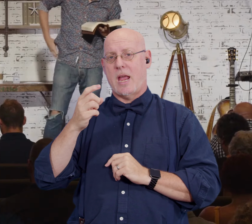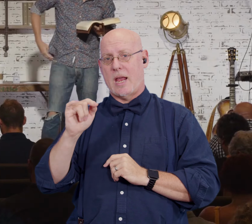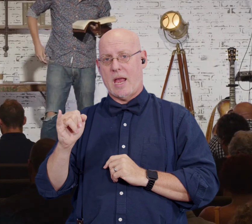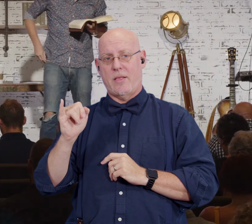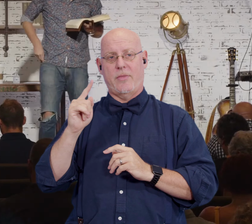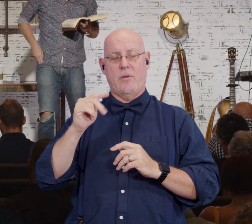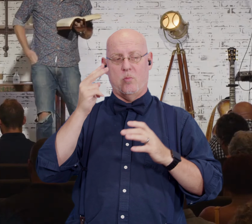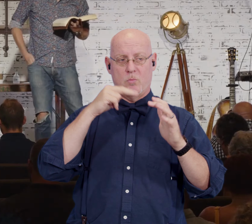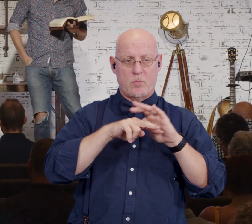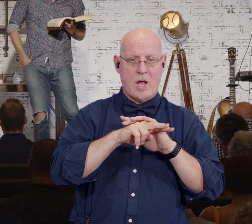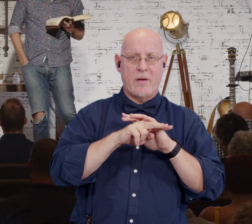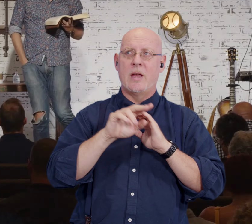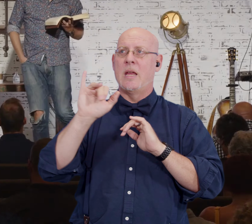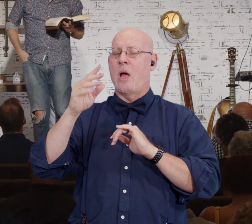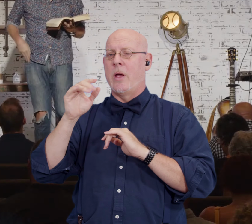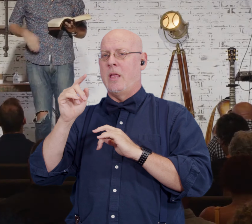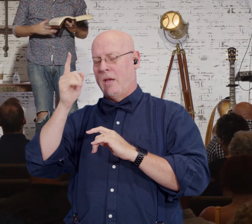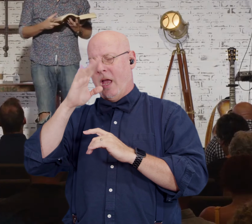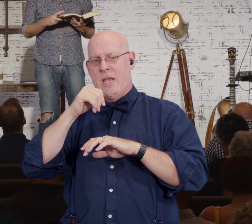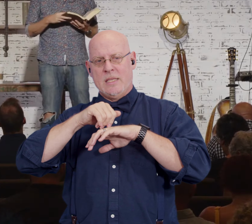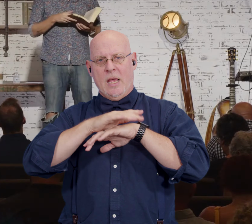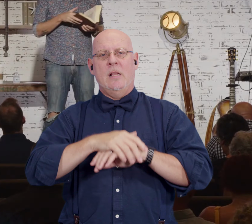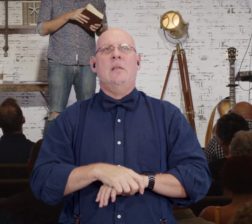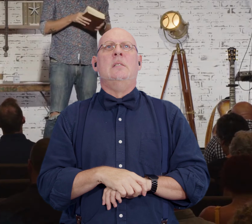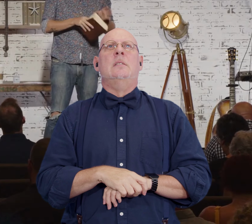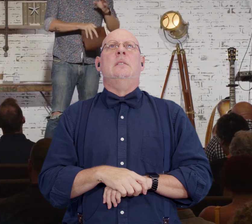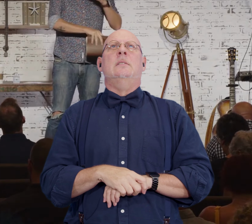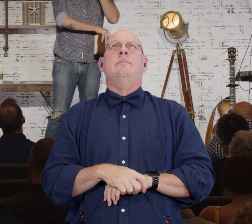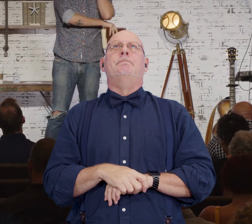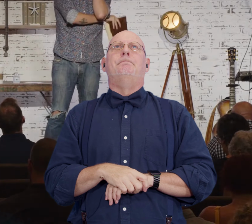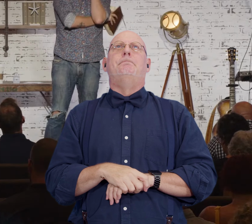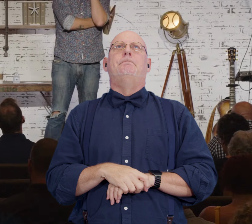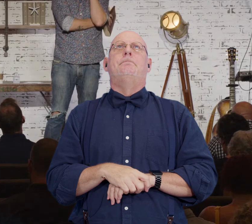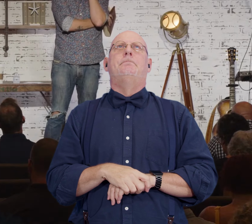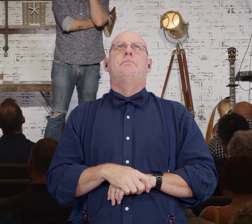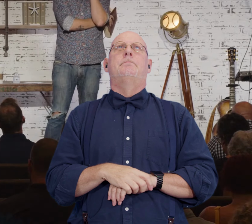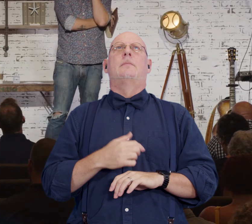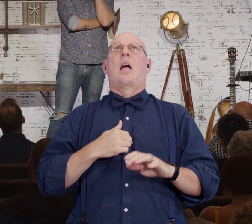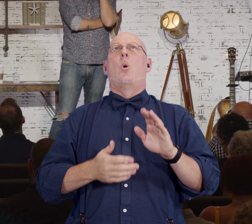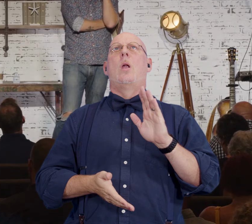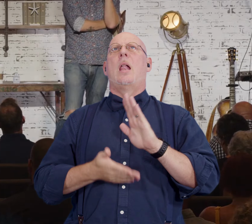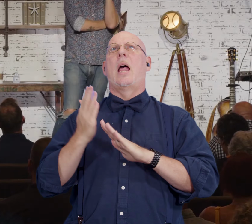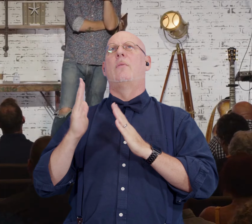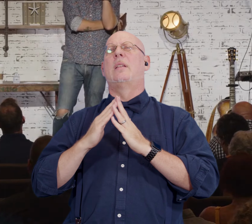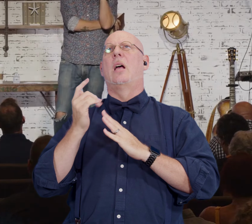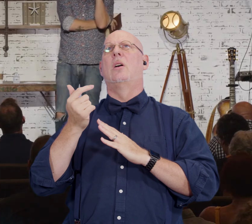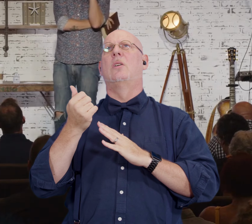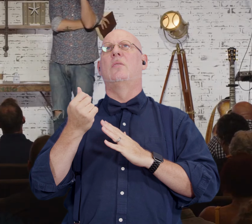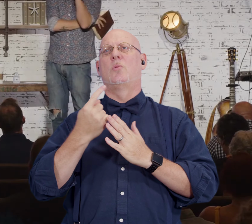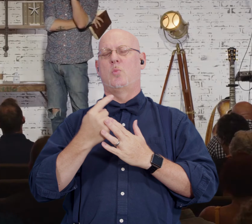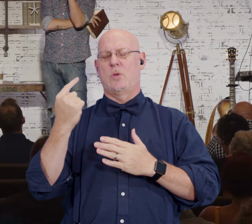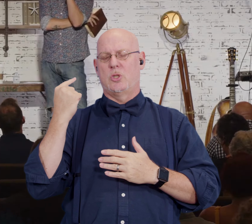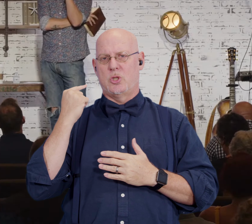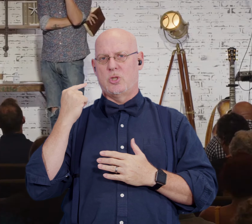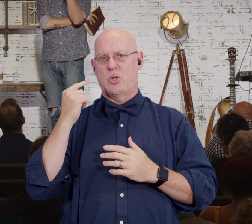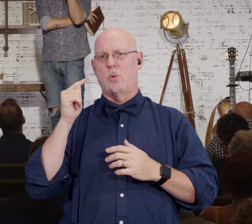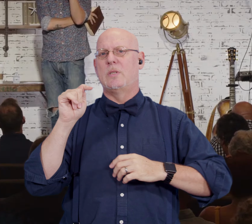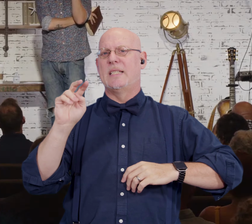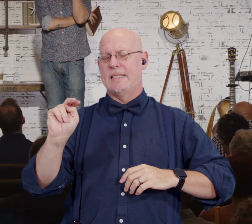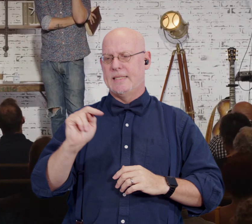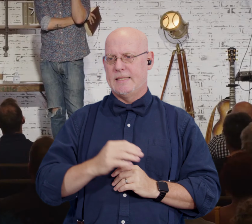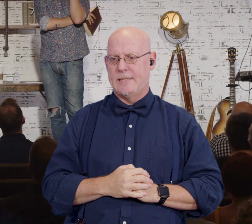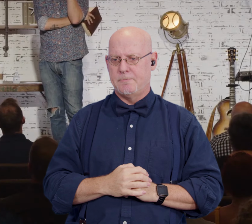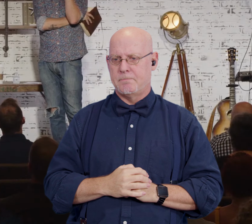prophet, as Yahweh their God had sent him. So I was out of town a couple weeks ago, up